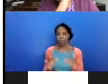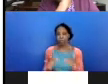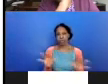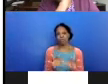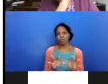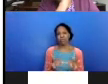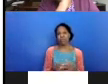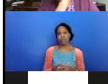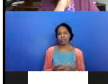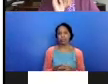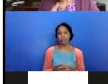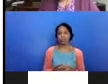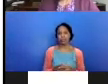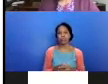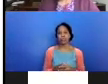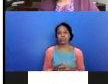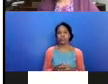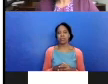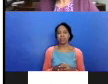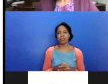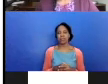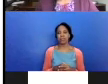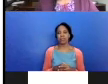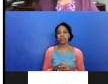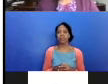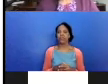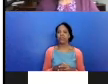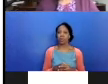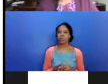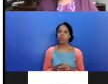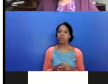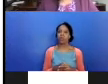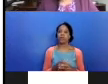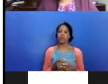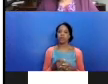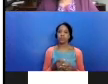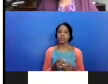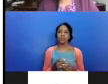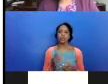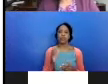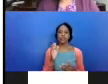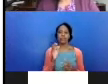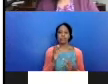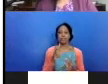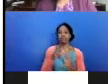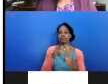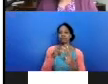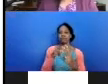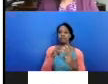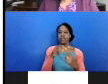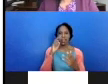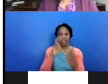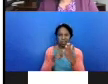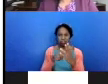kind of curiosity in my conversations with the men. I find that that is uh, that it's important to be